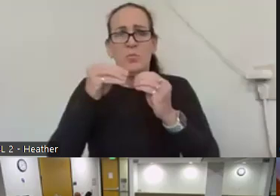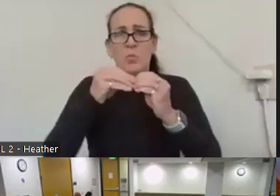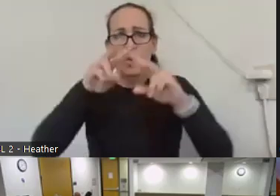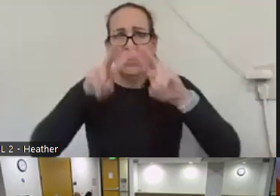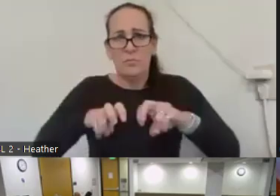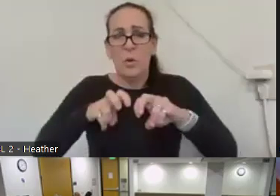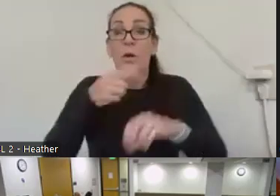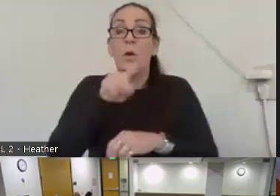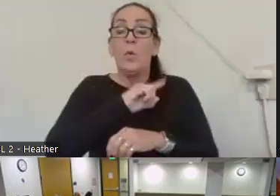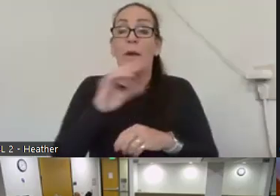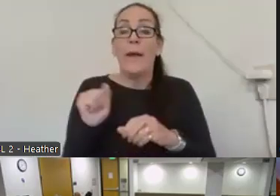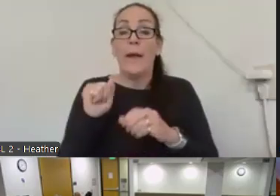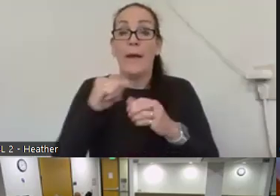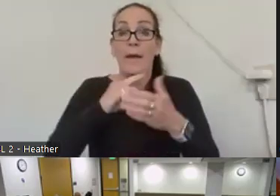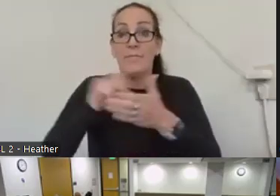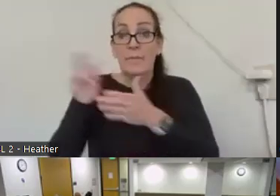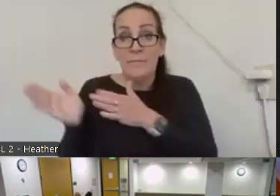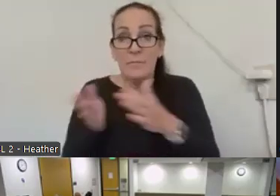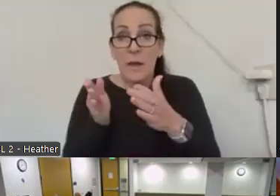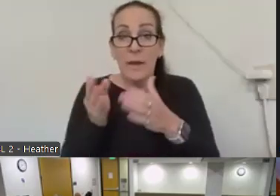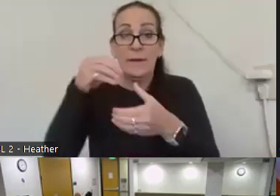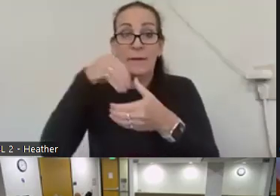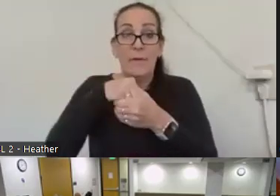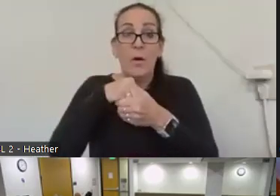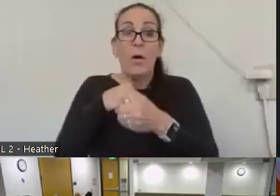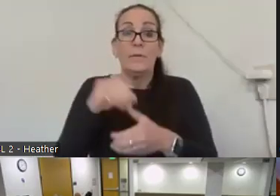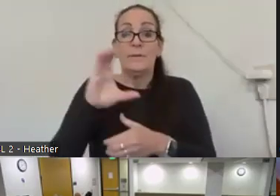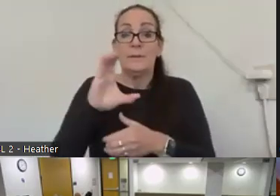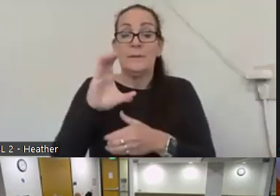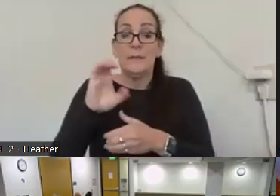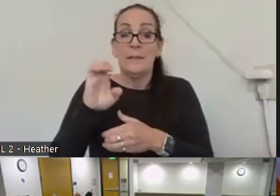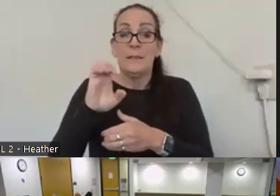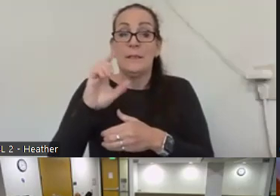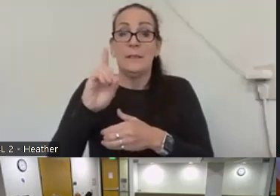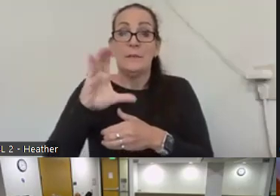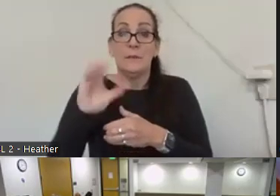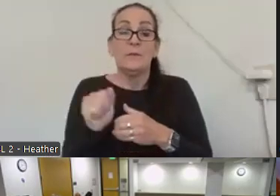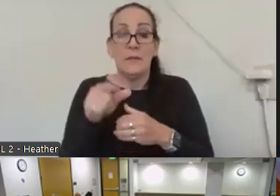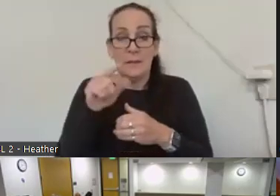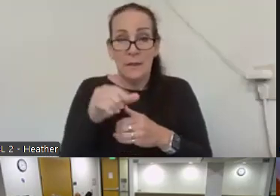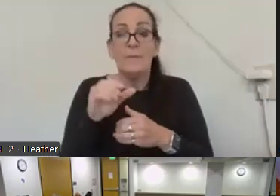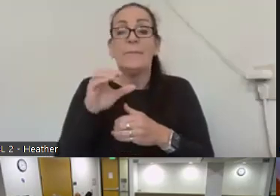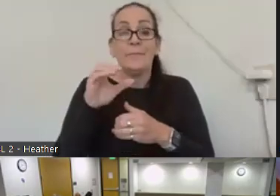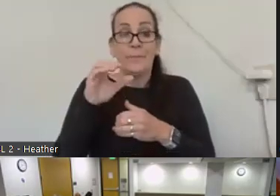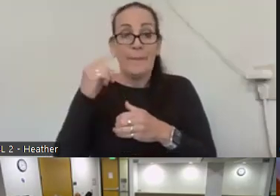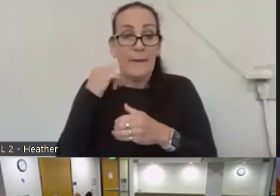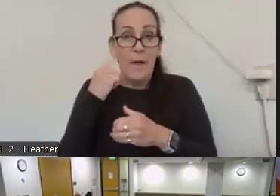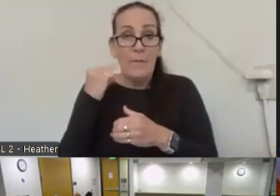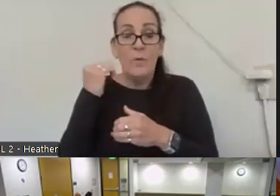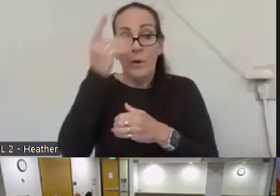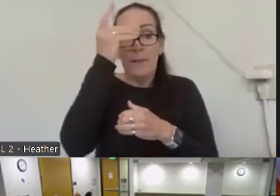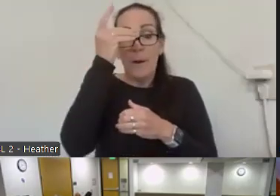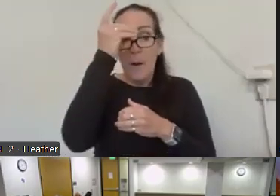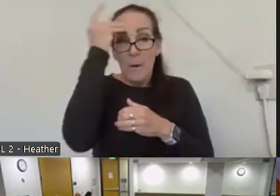outreach plan that involves the CADCs, because we worked within them, the California Alzheimer's Disease Centers, as well as the